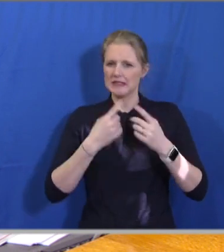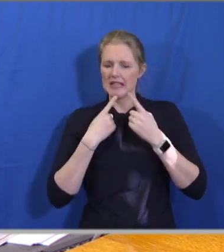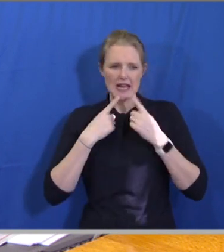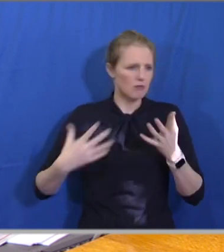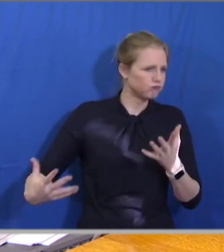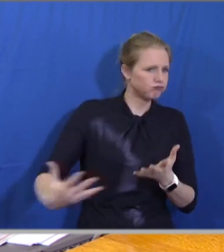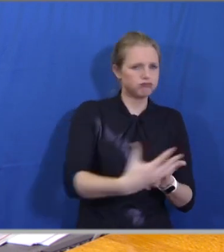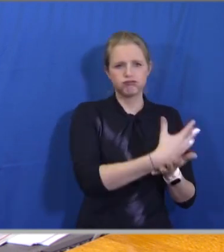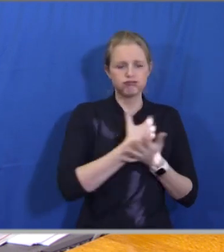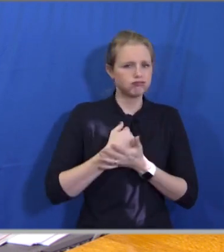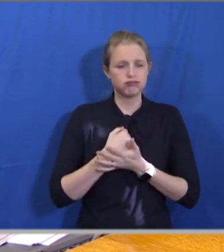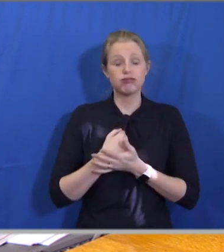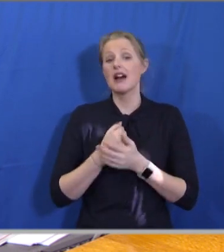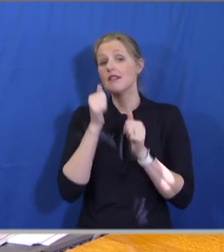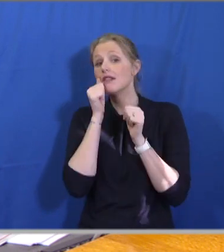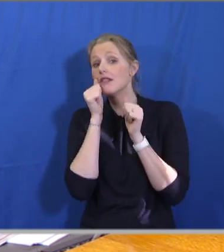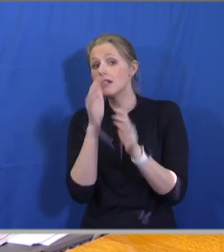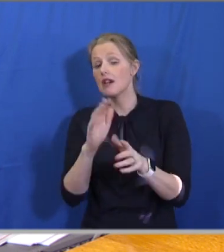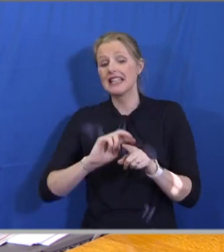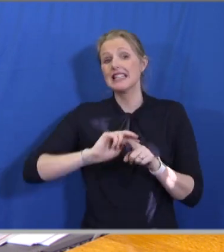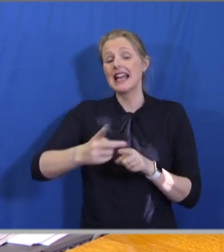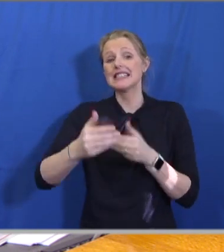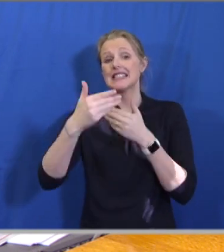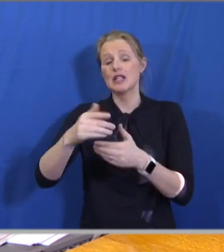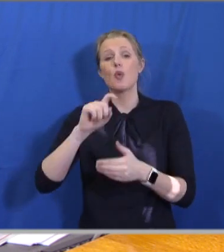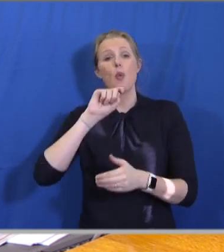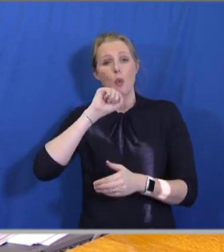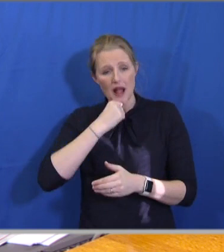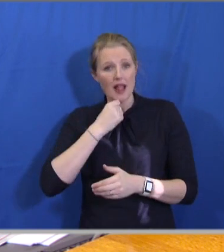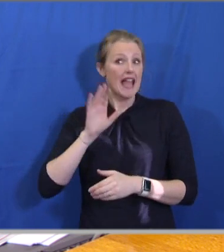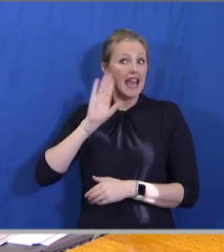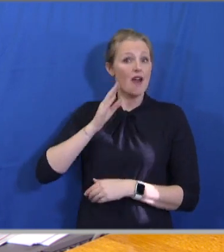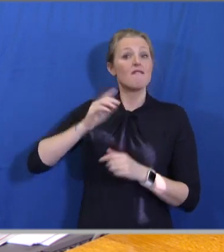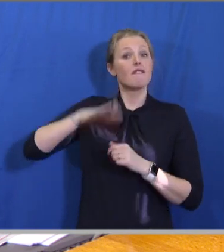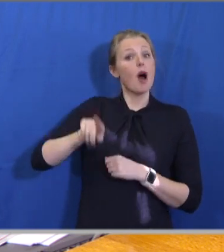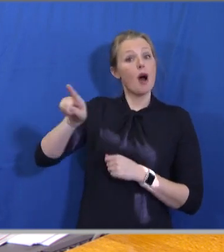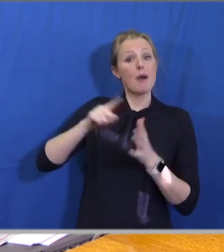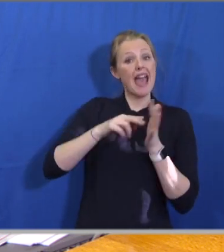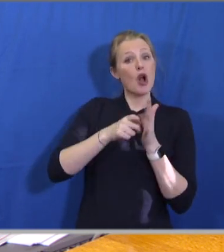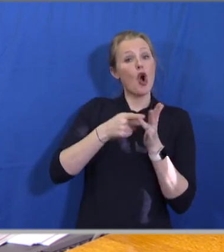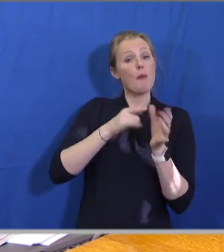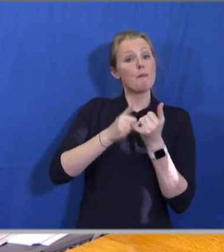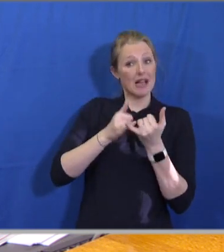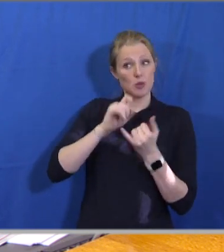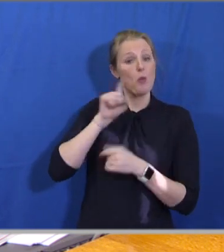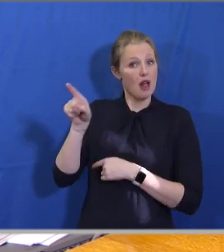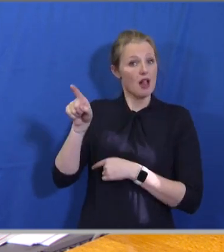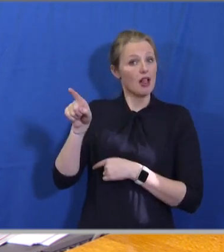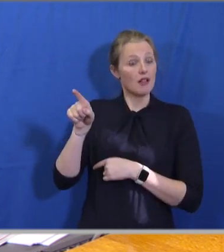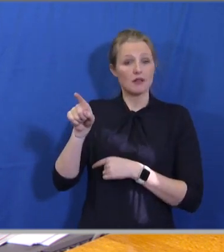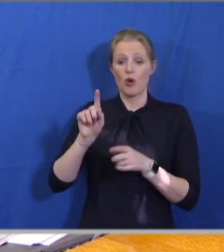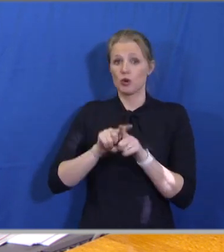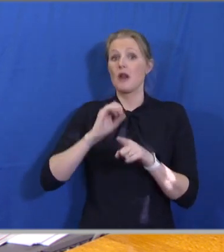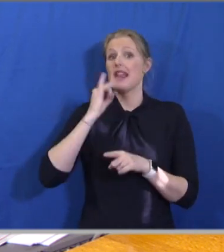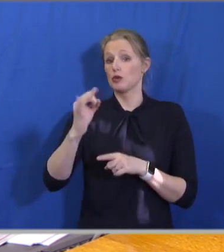taking a briefing from Encompass in our next session, and also in reference to the issue raised about GPs, we're hearing from GPs next